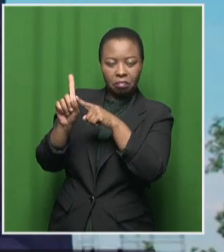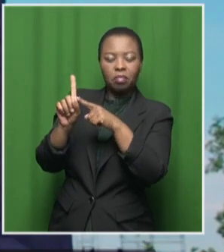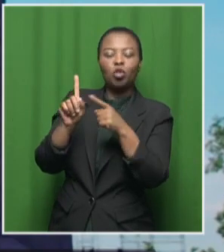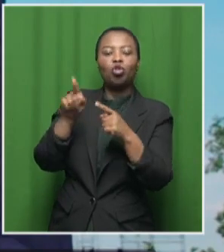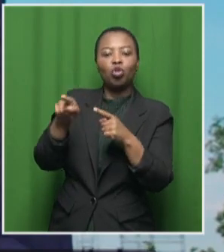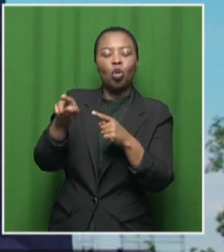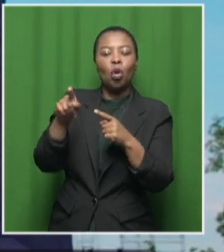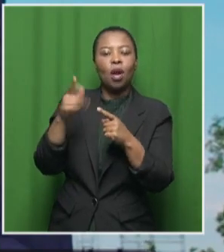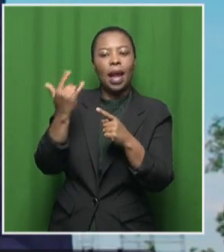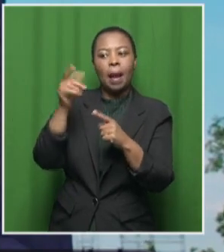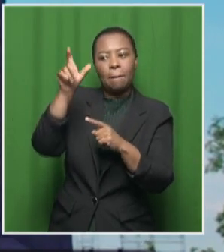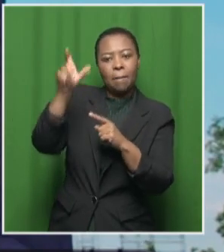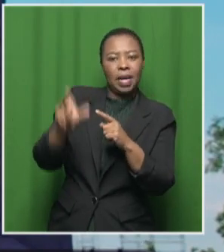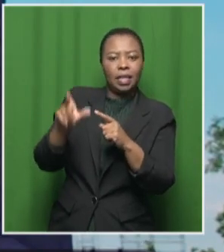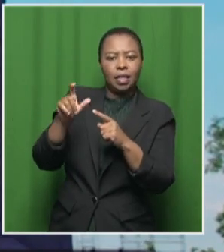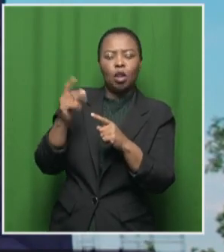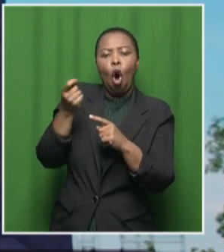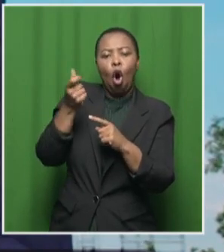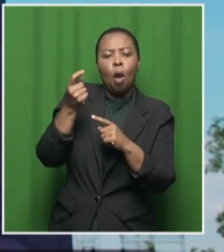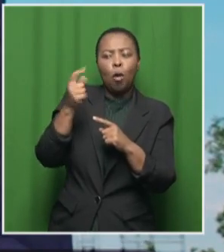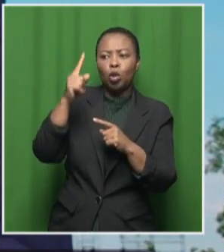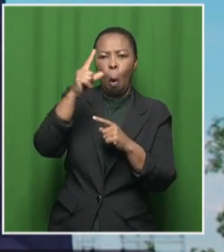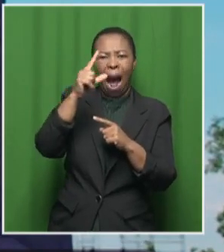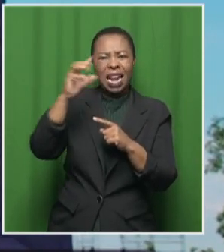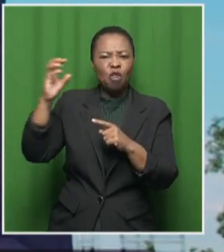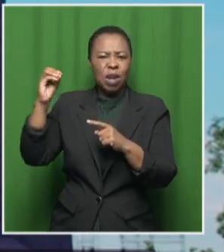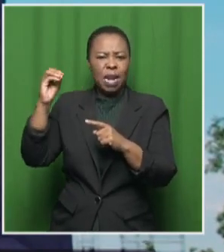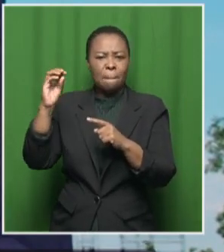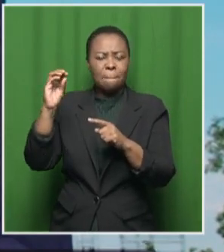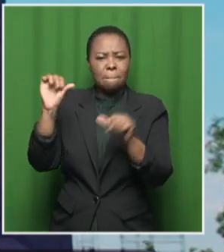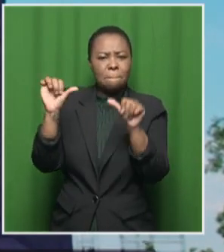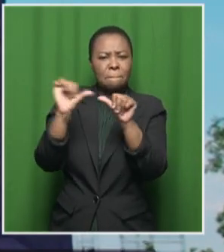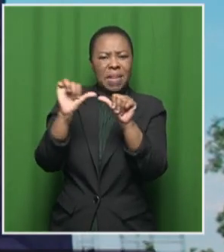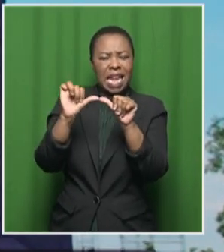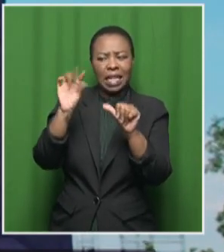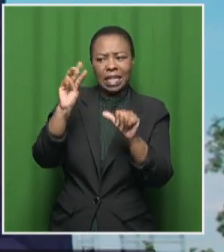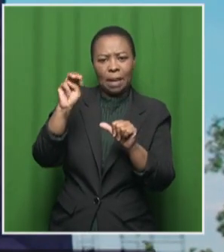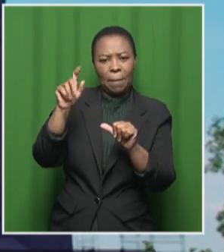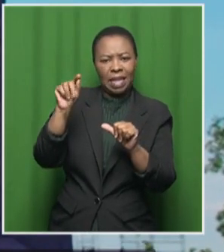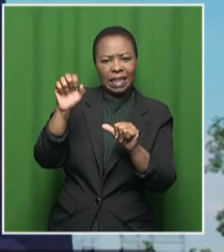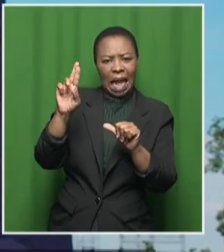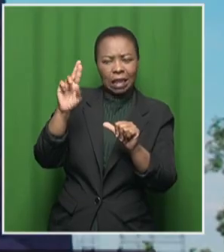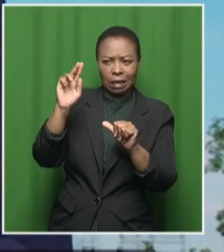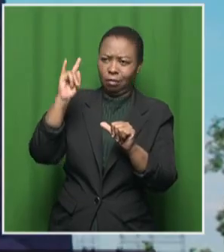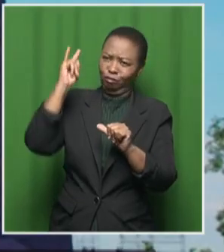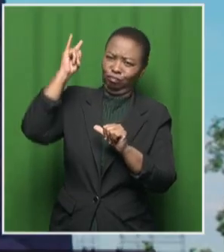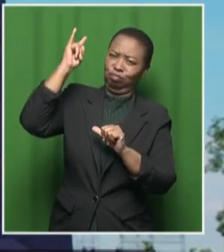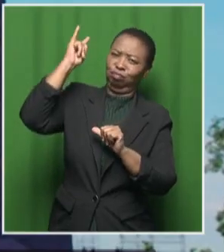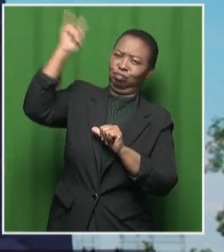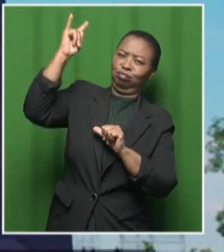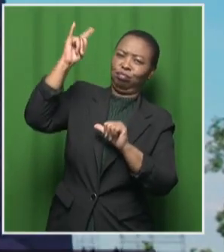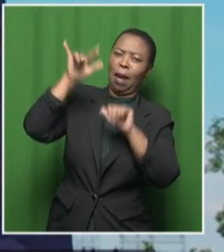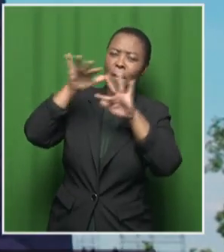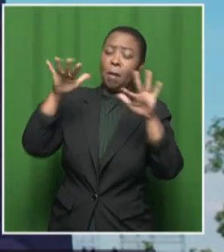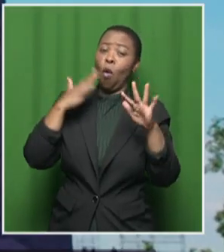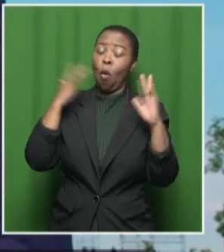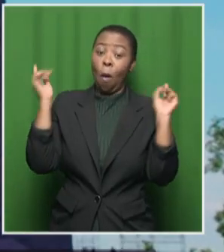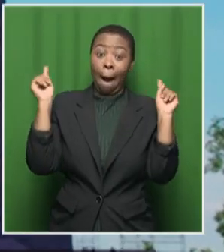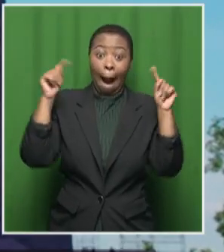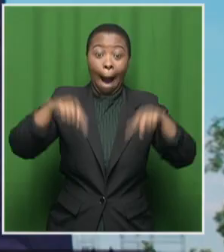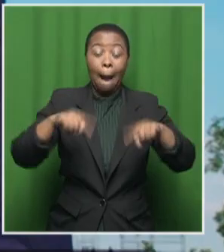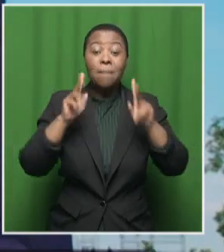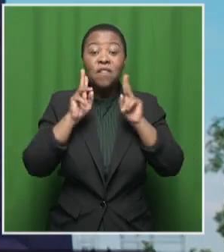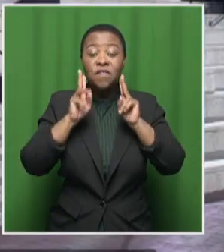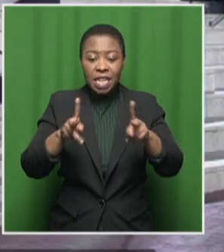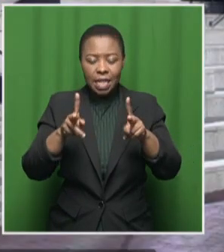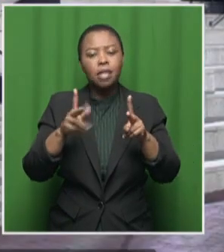person almost 100 meters tall, and a symbol of freedom that allows people who visit here to consider their